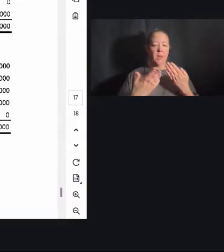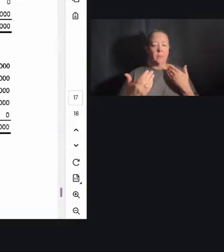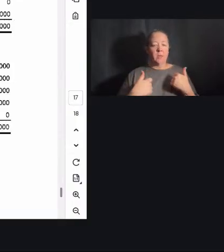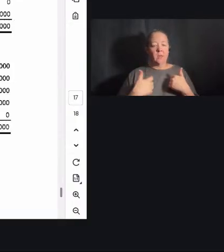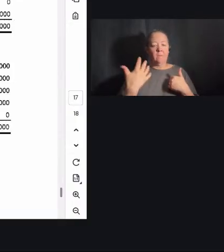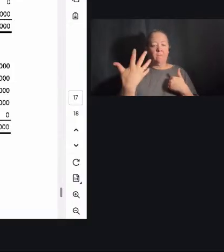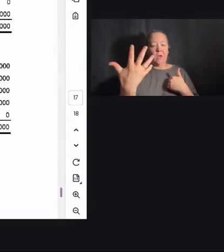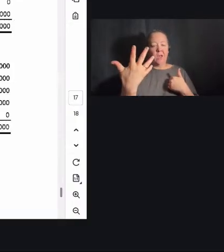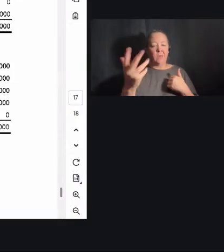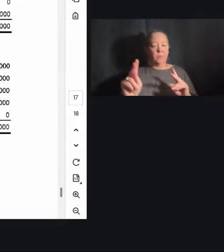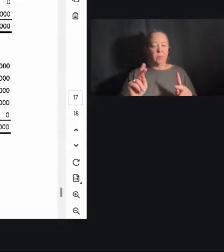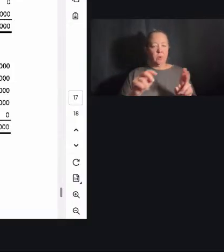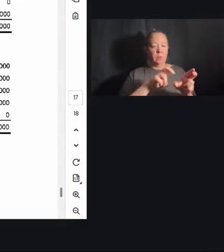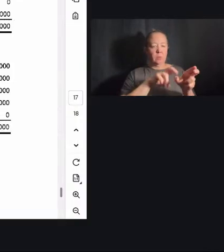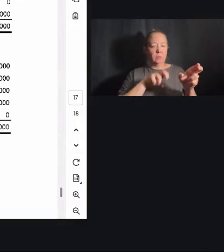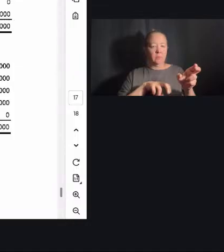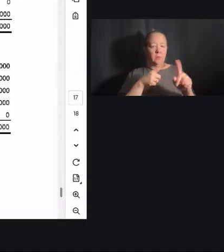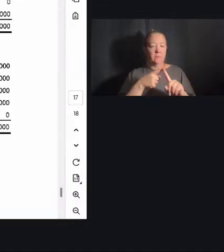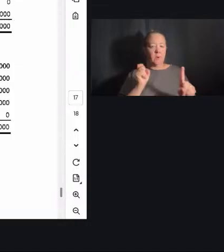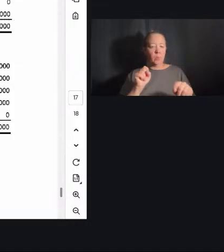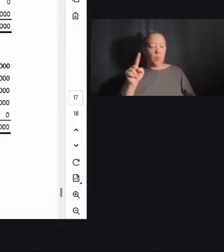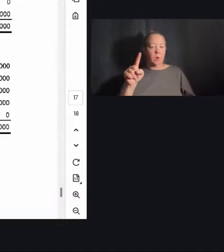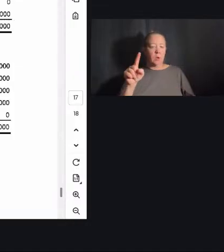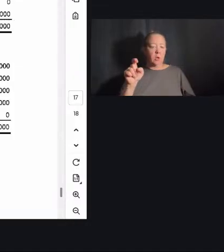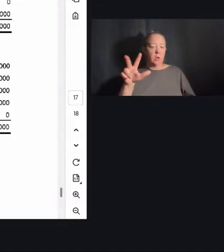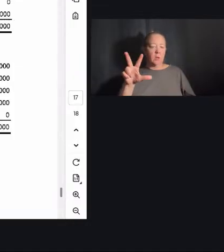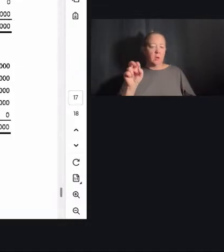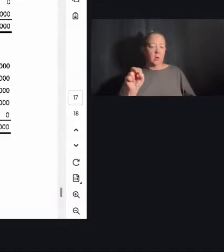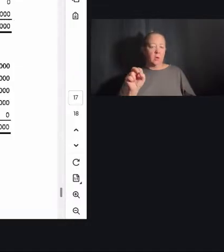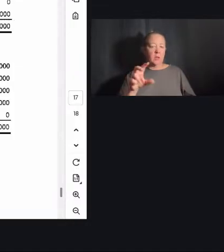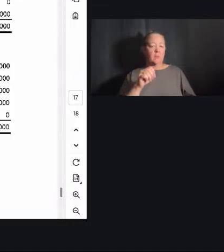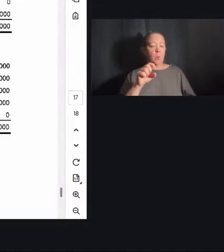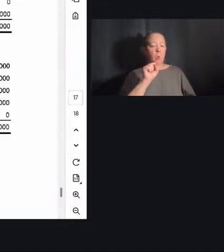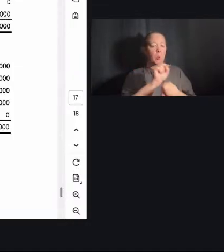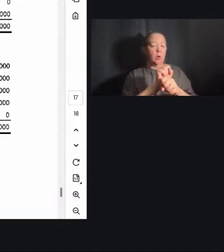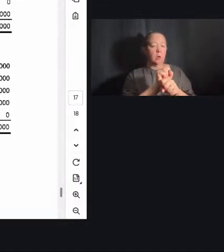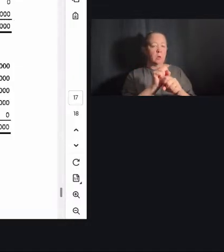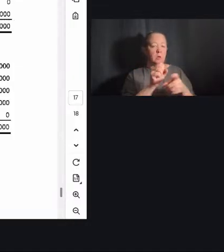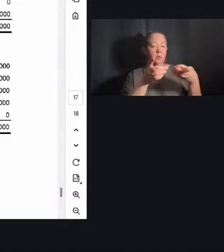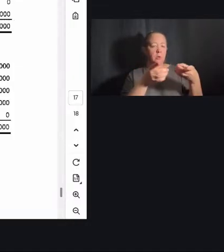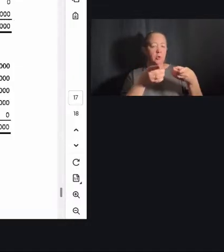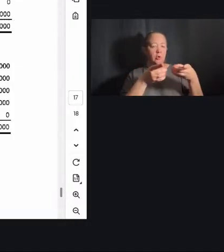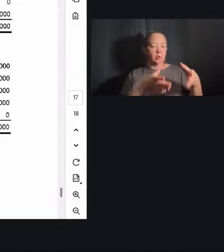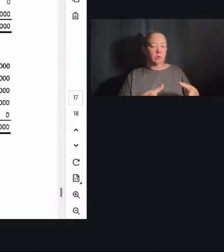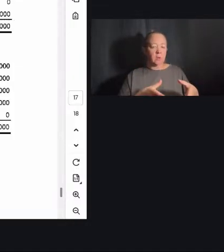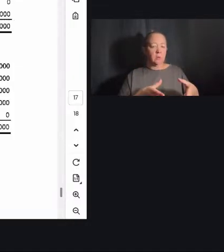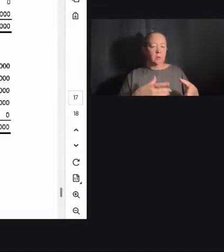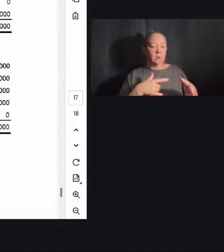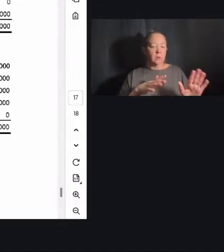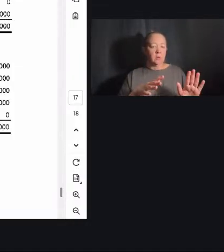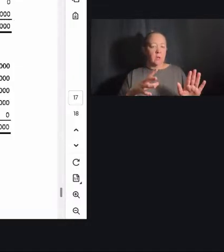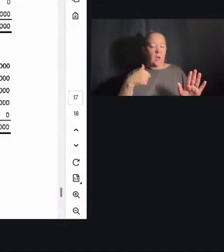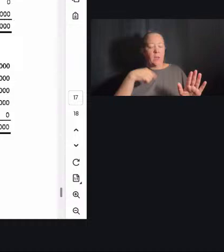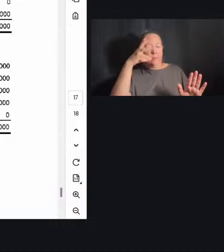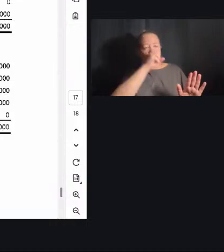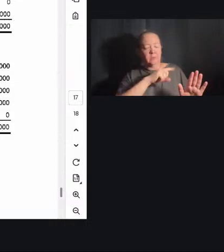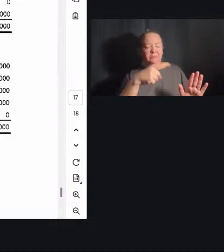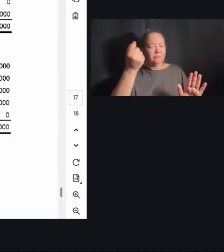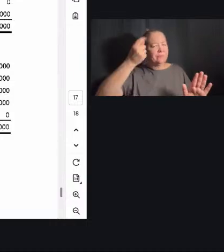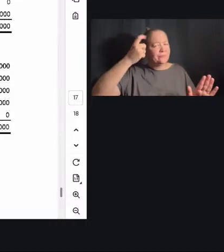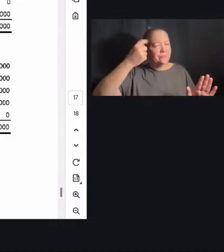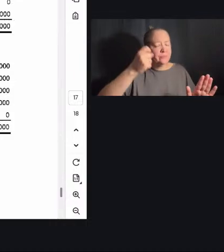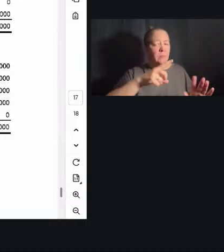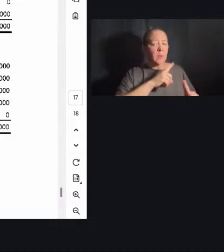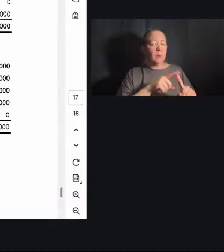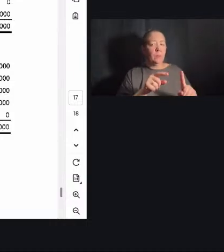there was, the work director said, oh, I missed something. Oh, I understand. Okay, fair enough. But to use 2.5 of